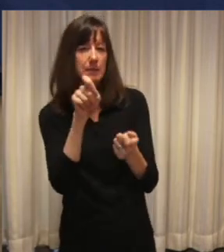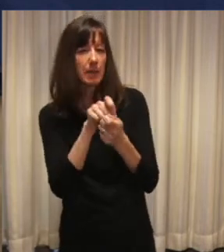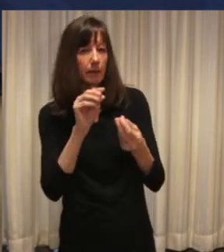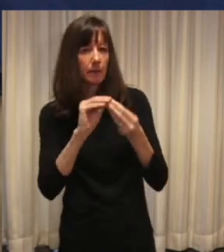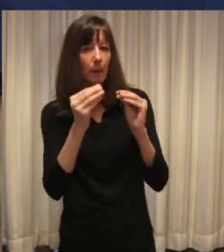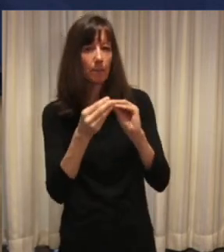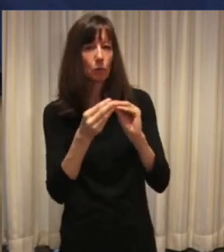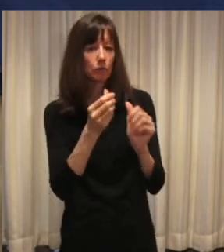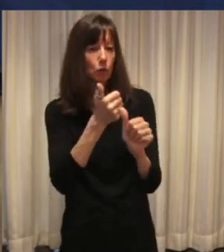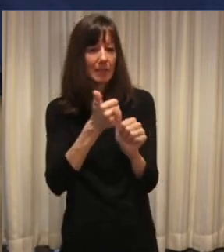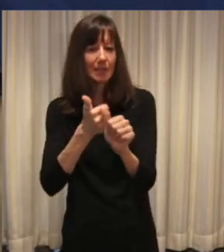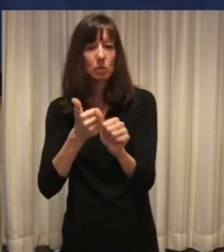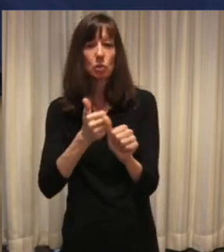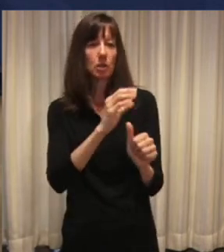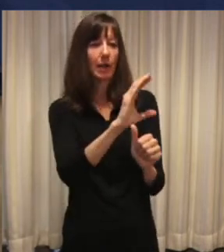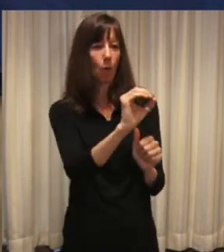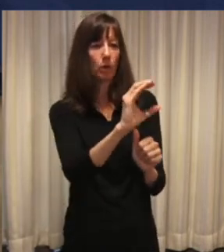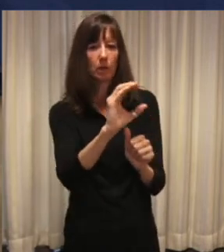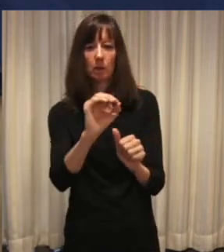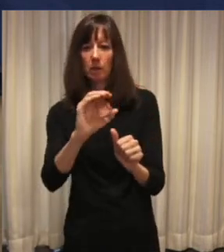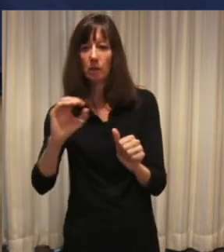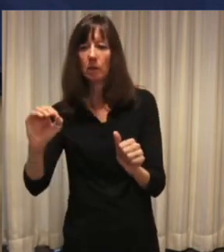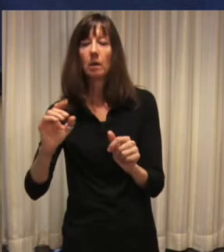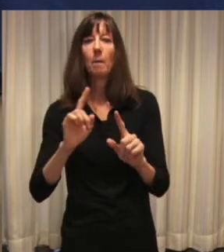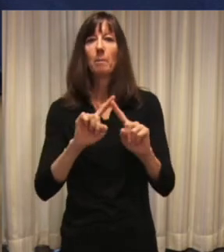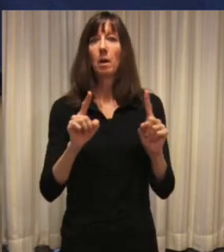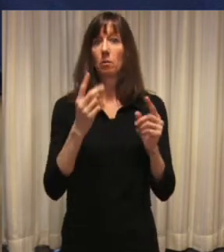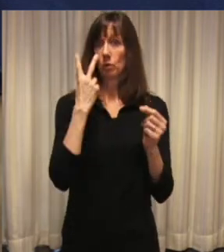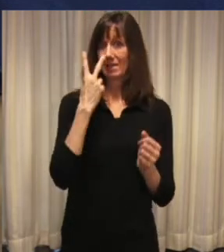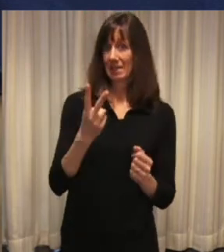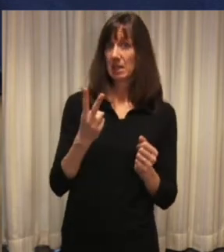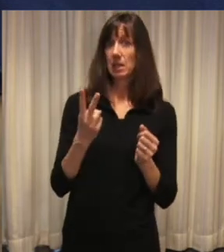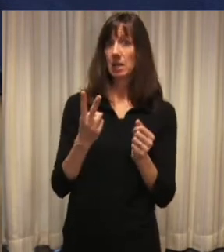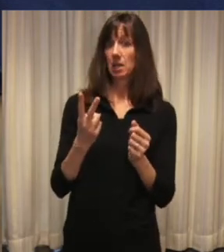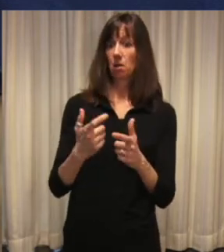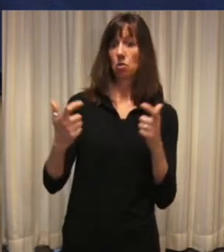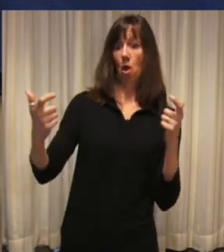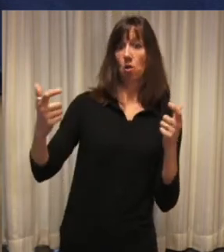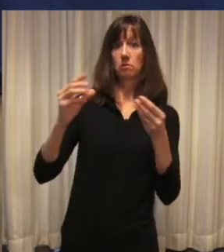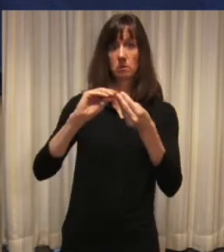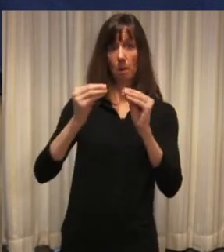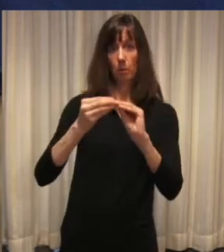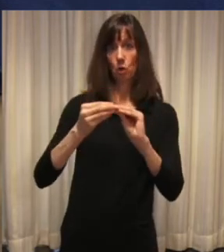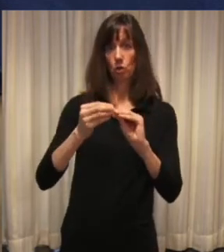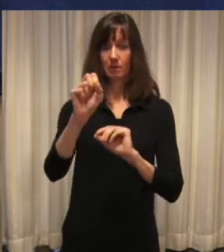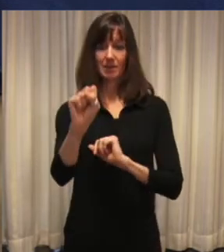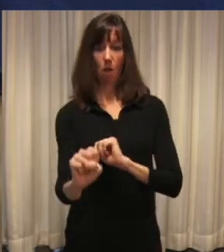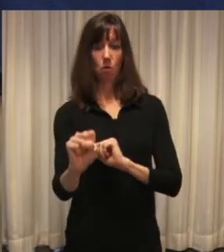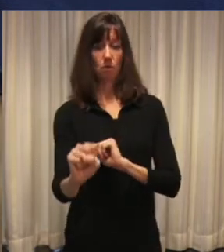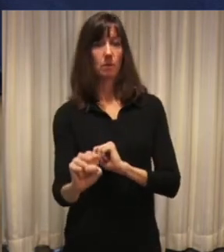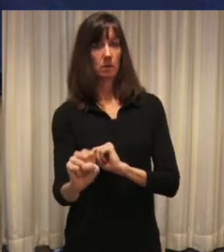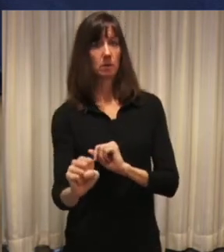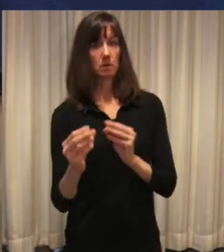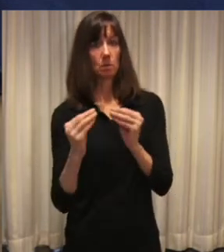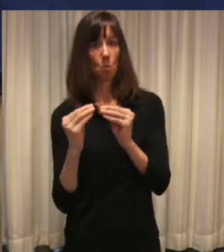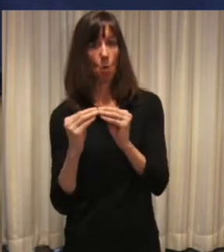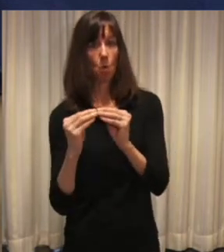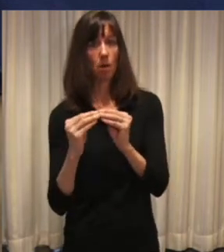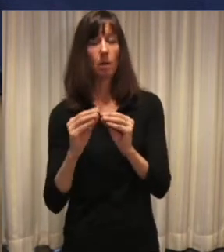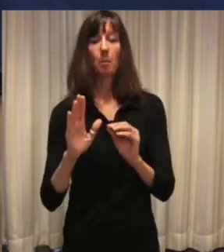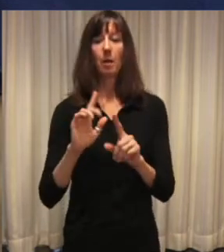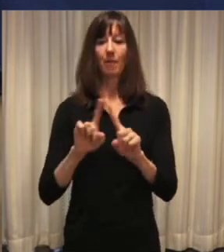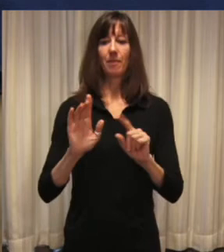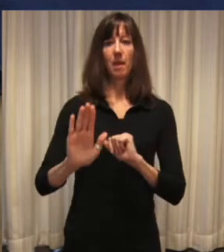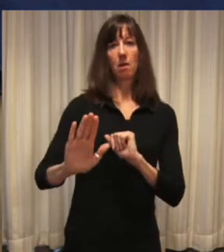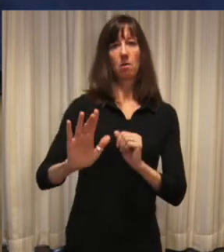seeing significant numbers south of us in Orange County. That's almost 10 times the number of positive cases. At this point, their medical